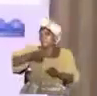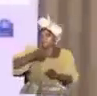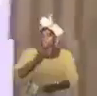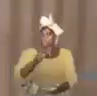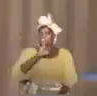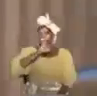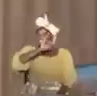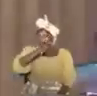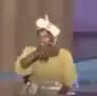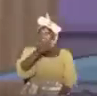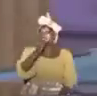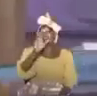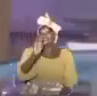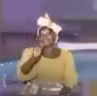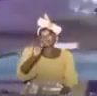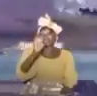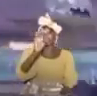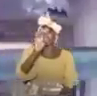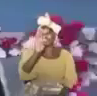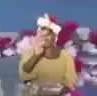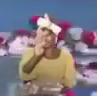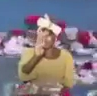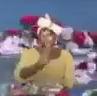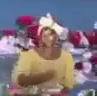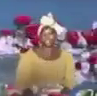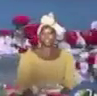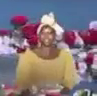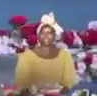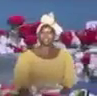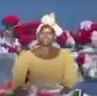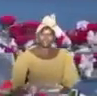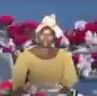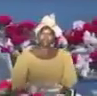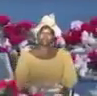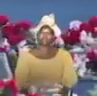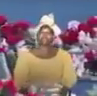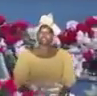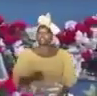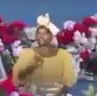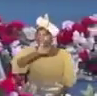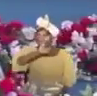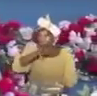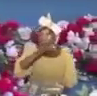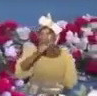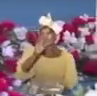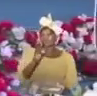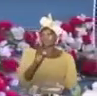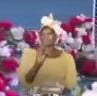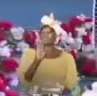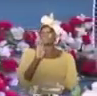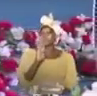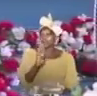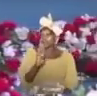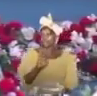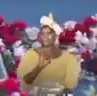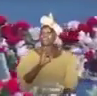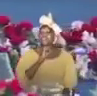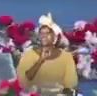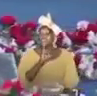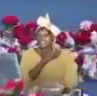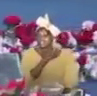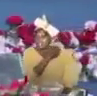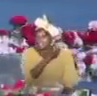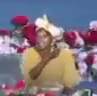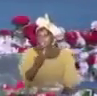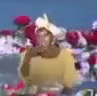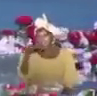becomes for us a theological lesson, a description of a man who was troubled